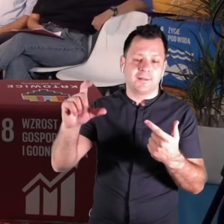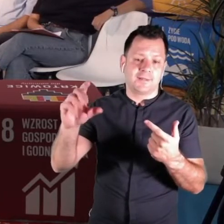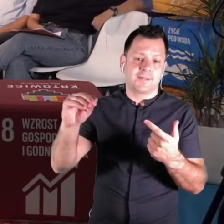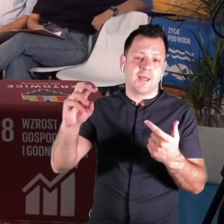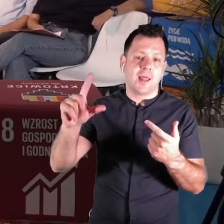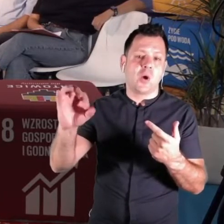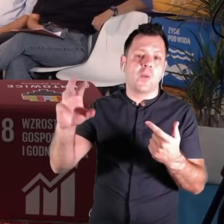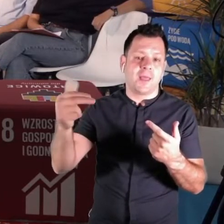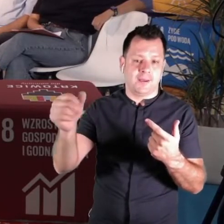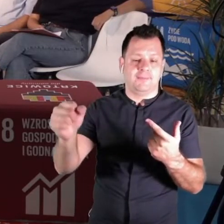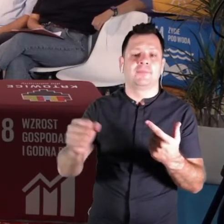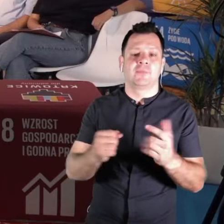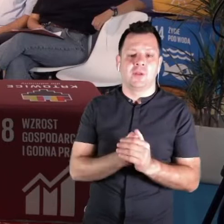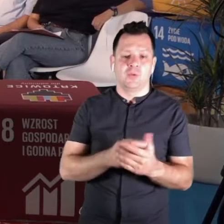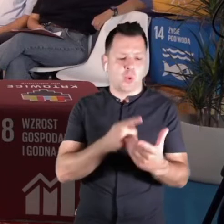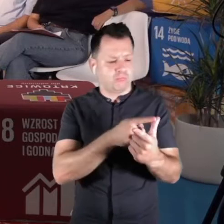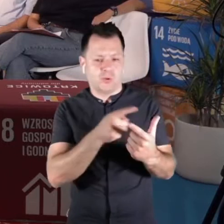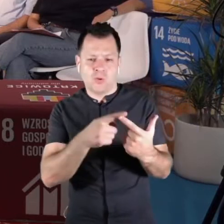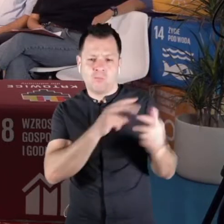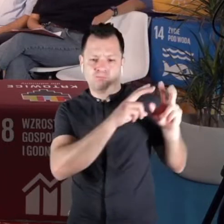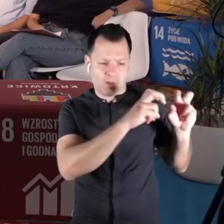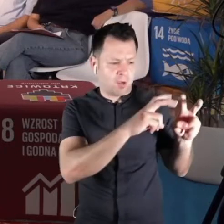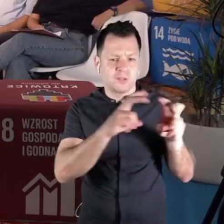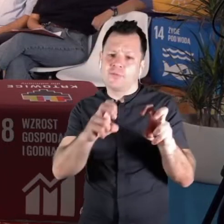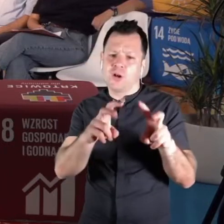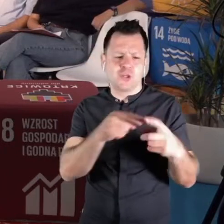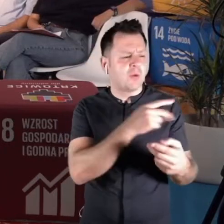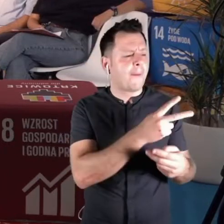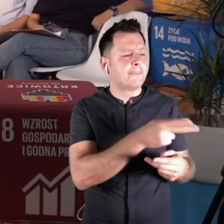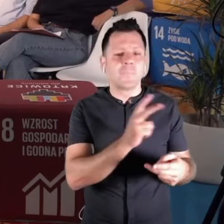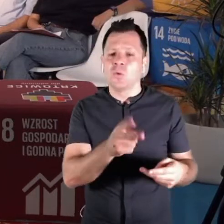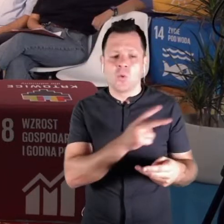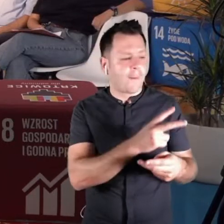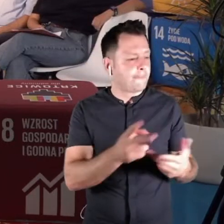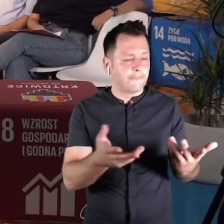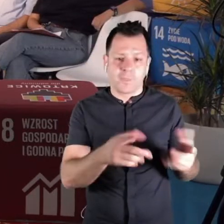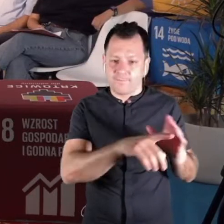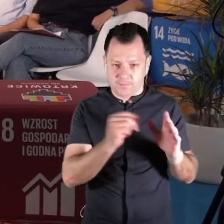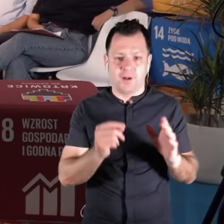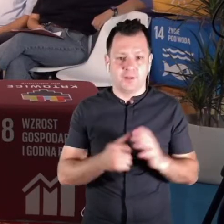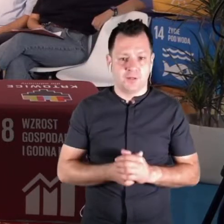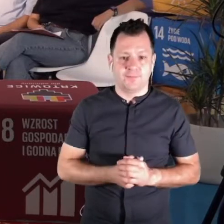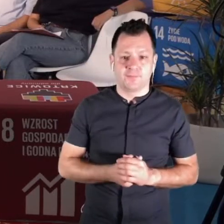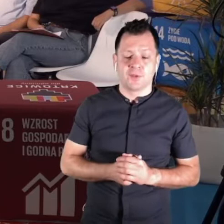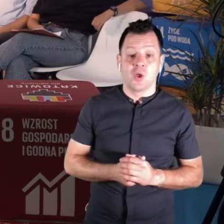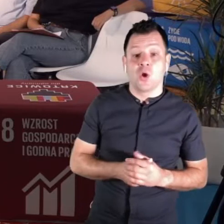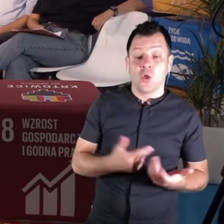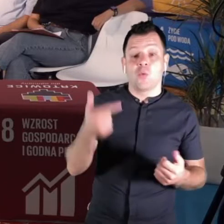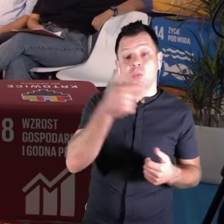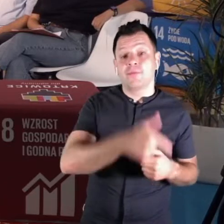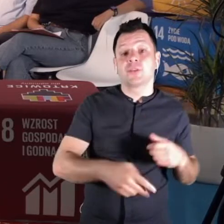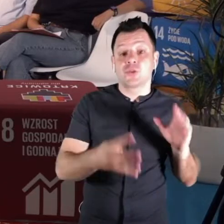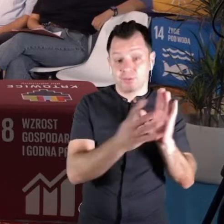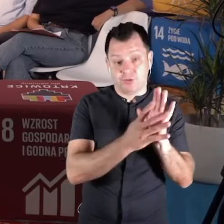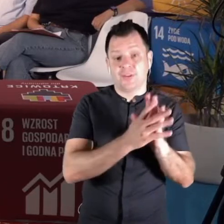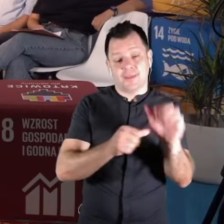this was 2019. And then stuff changed, because we were thinking about implementing offline. We